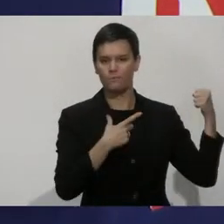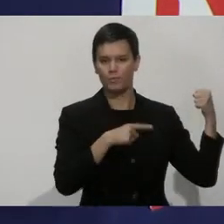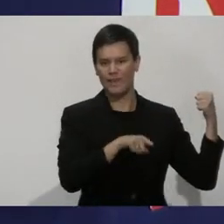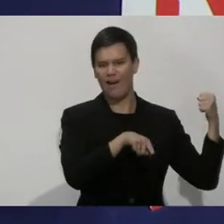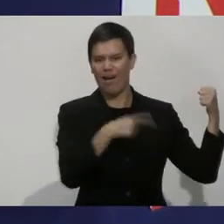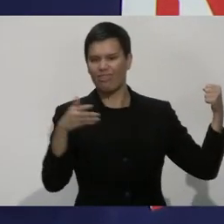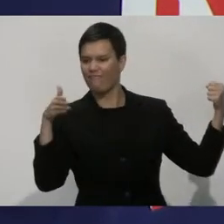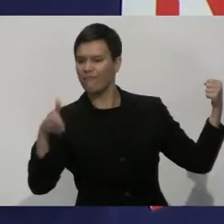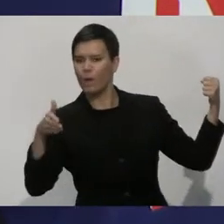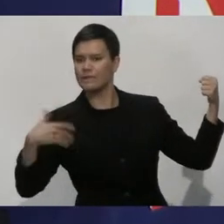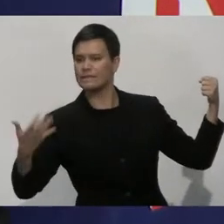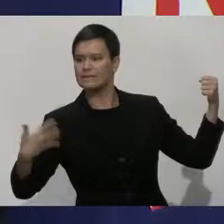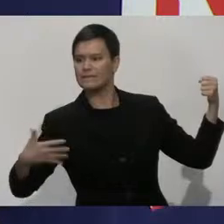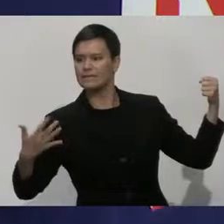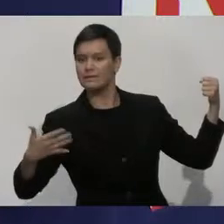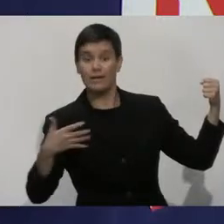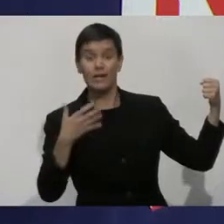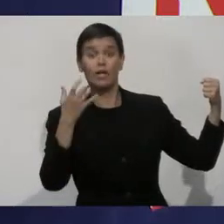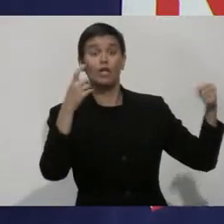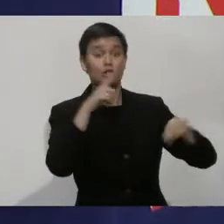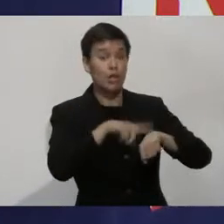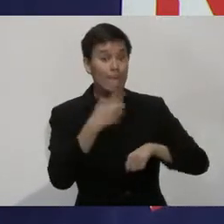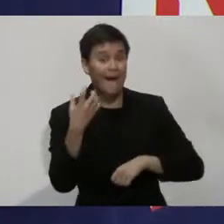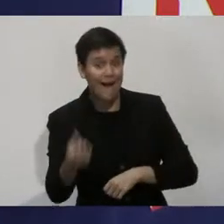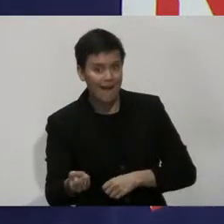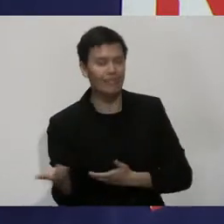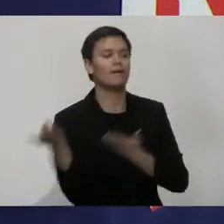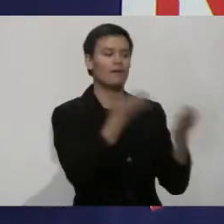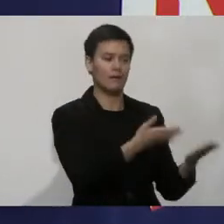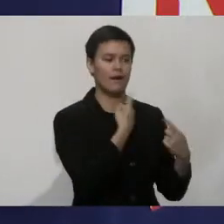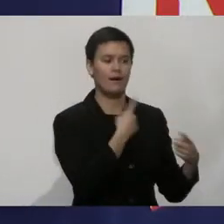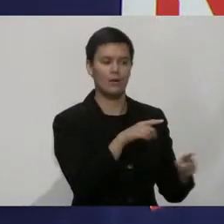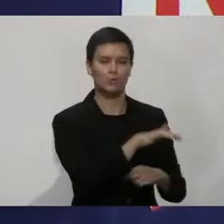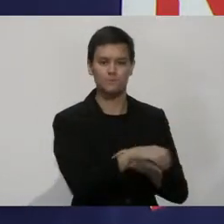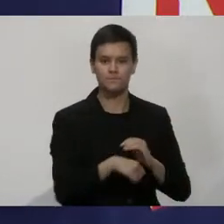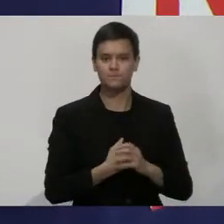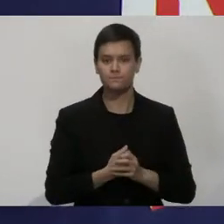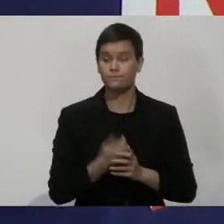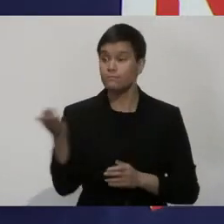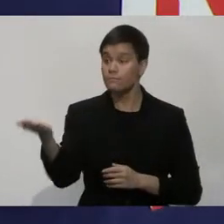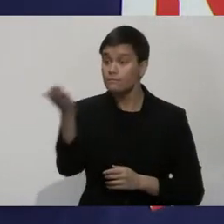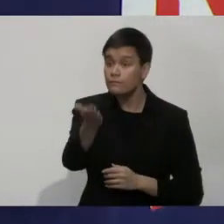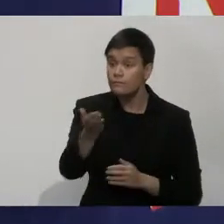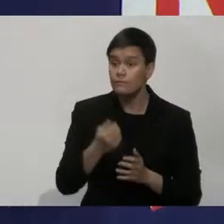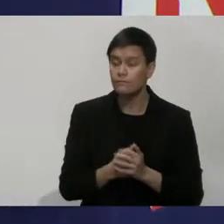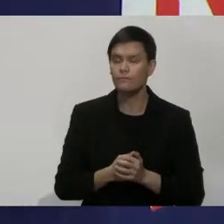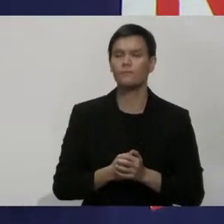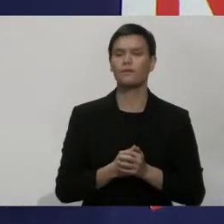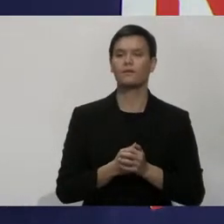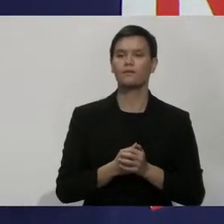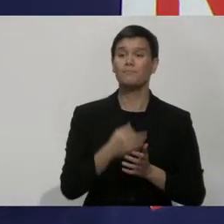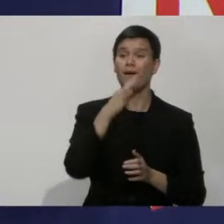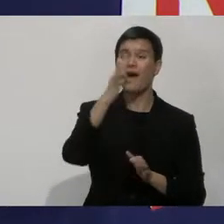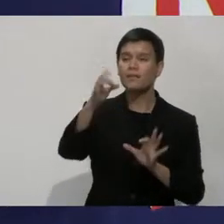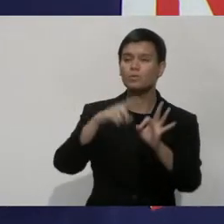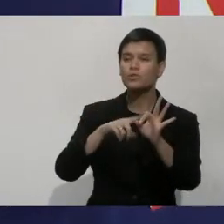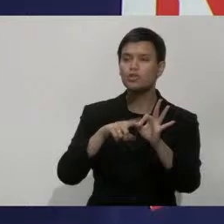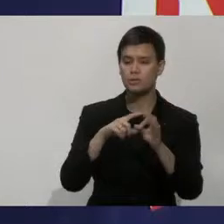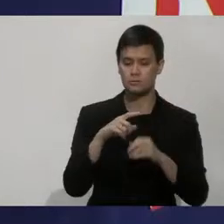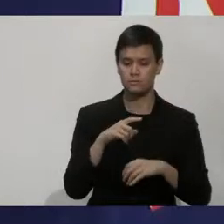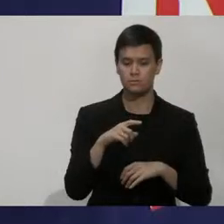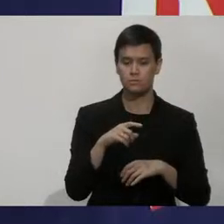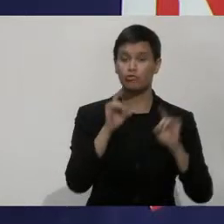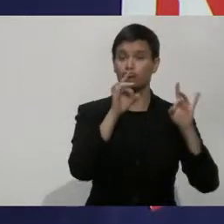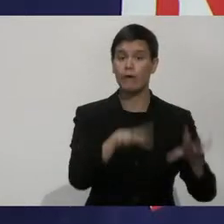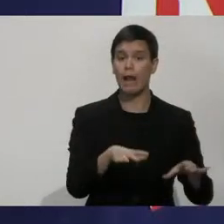think, is the answer to your question. And we'll just keep coming back across the room. Just could I get a response on the comments made by Scott Morrison